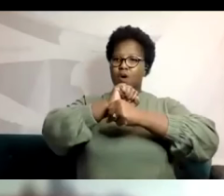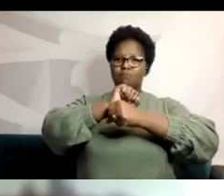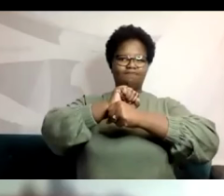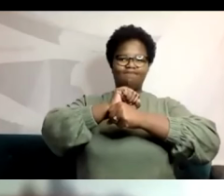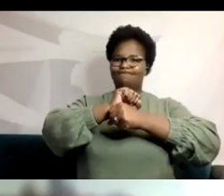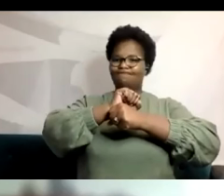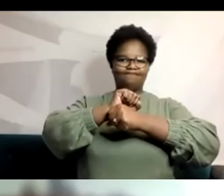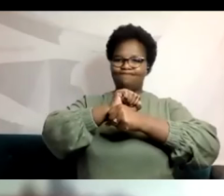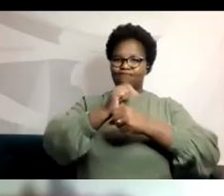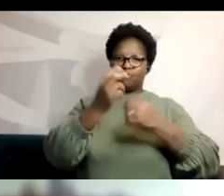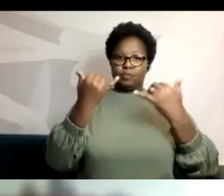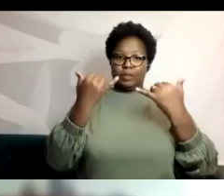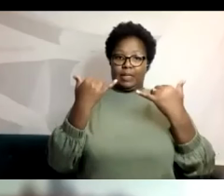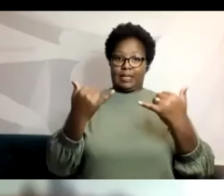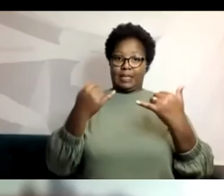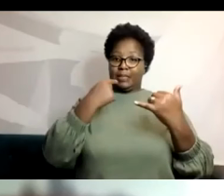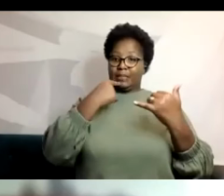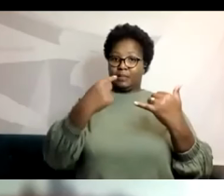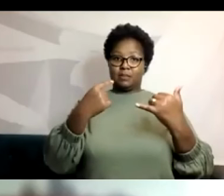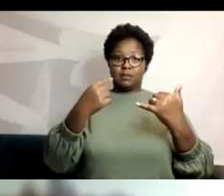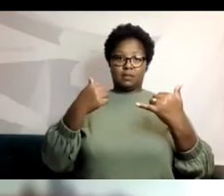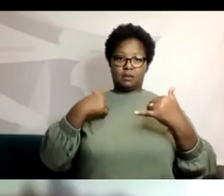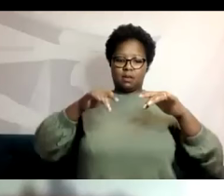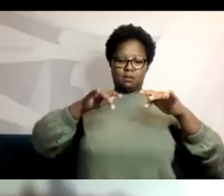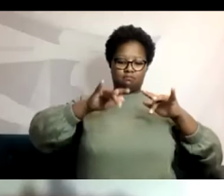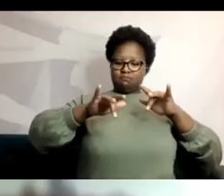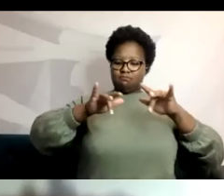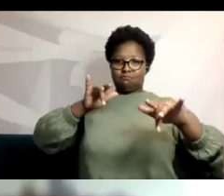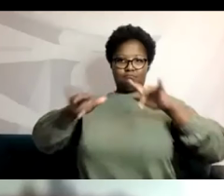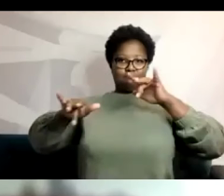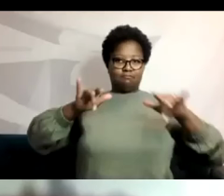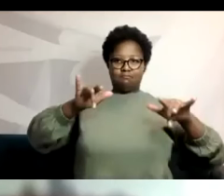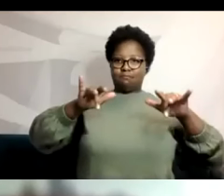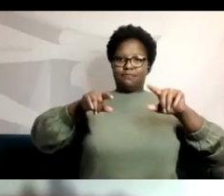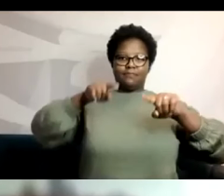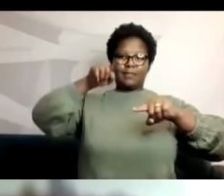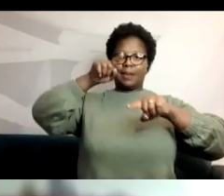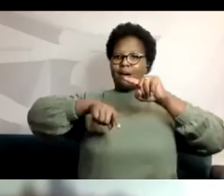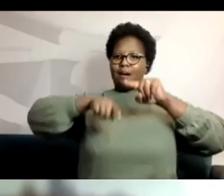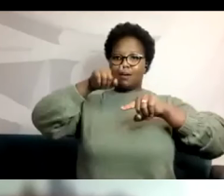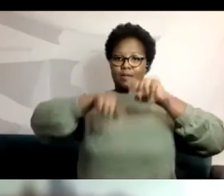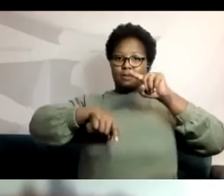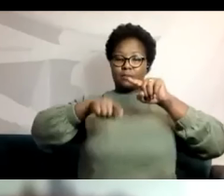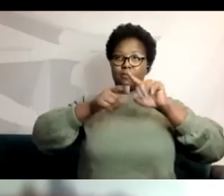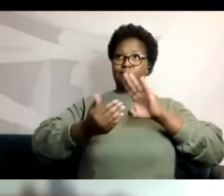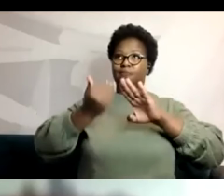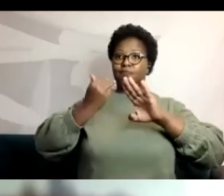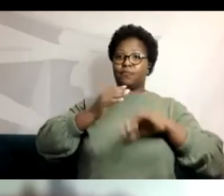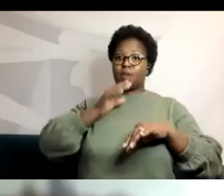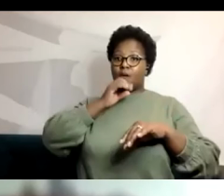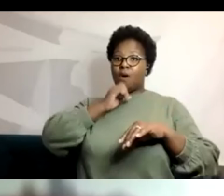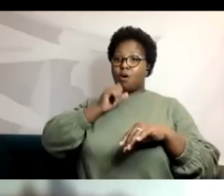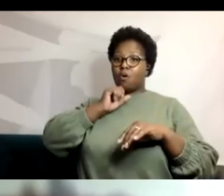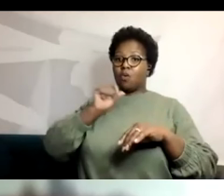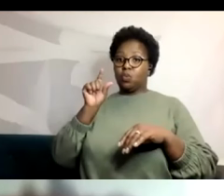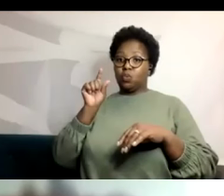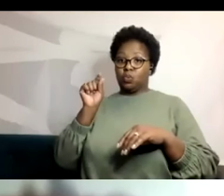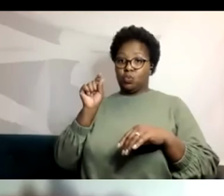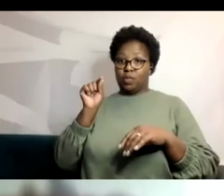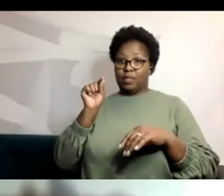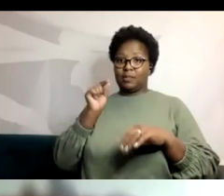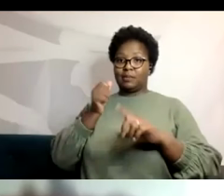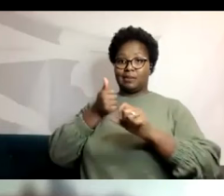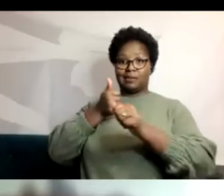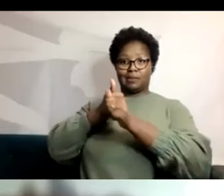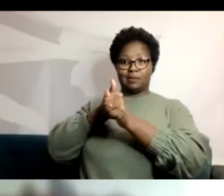always difficult for her to use her hands. When she was in her 20s, she actually learned how to